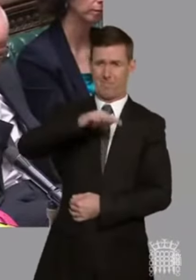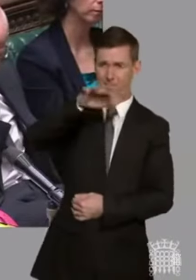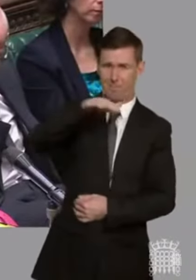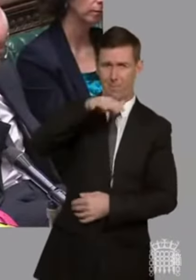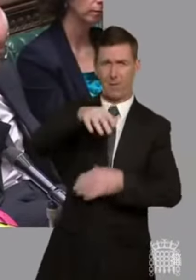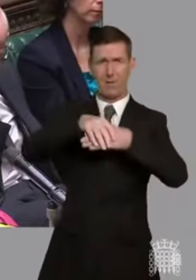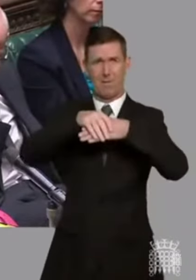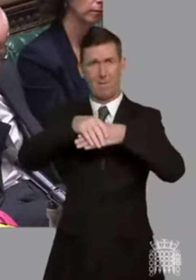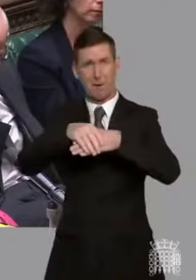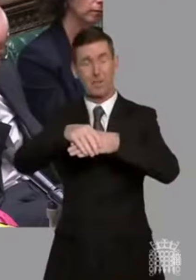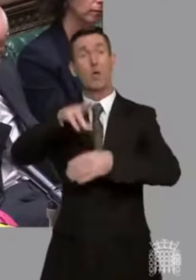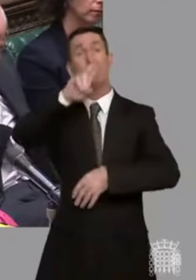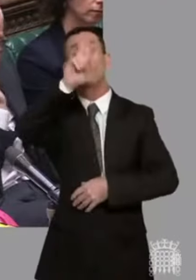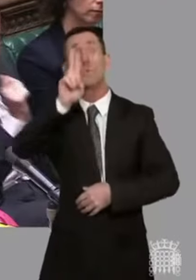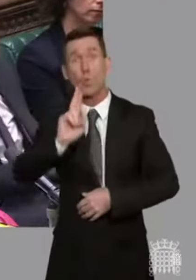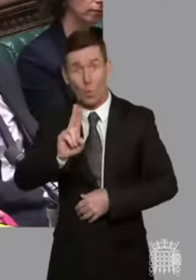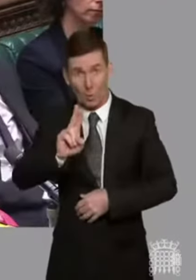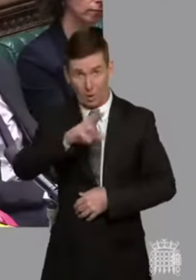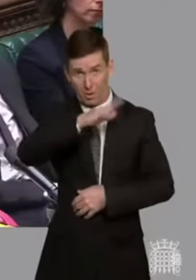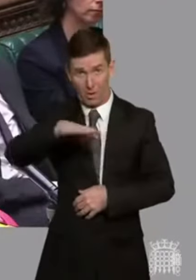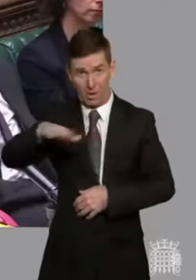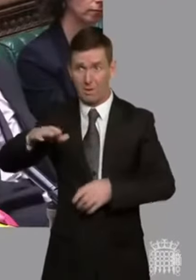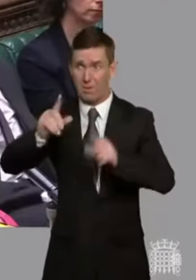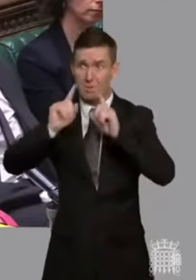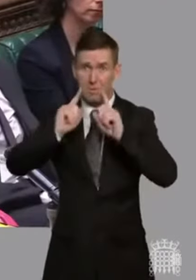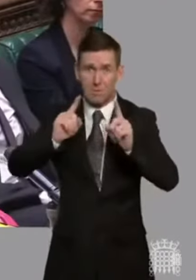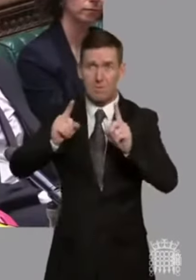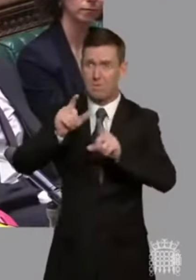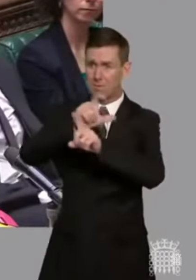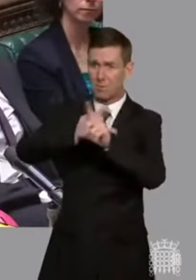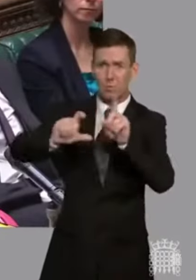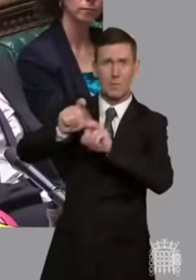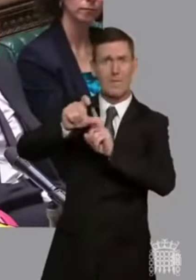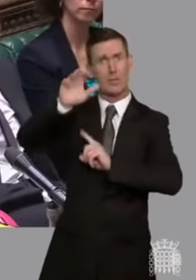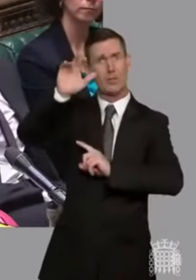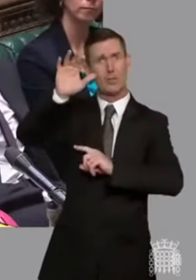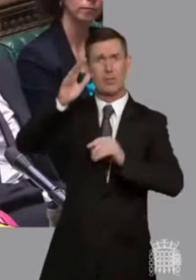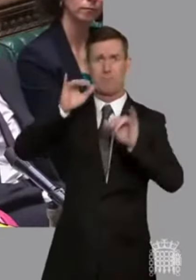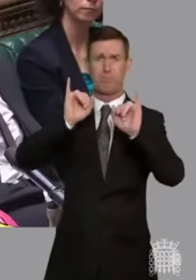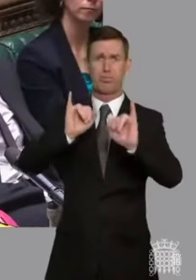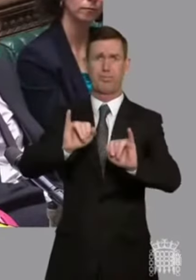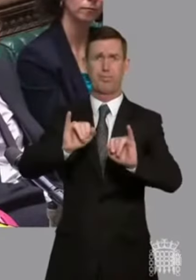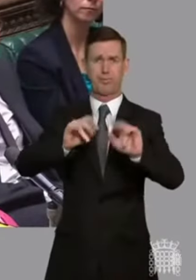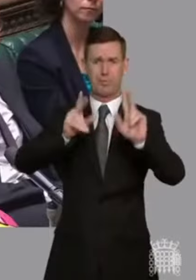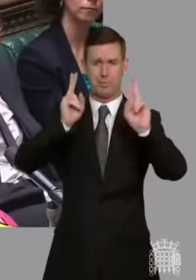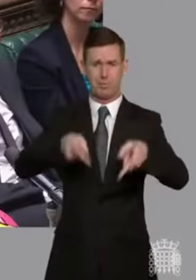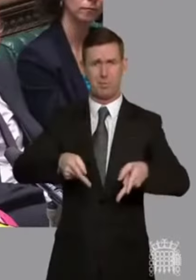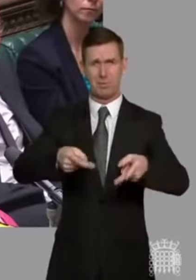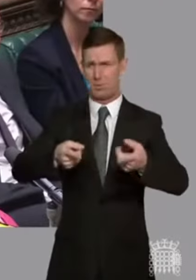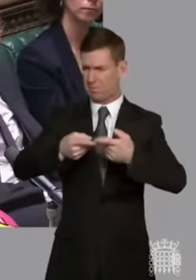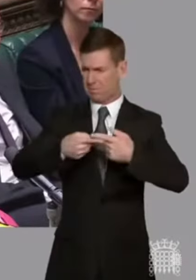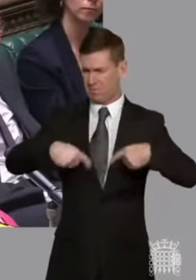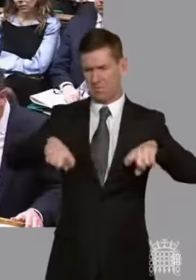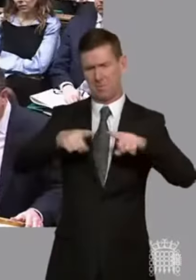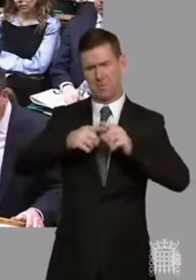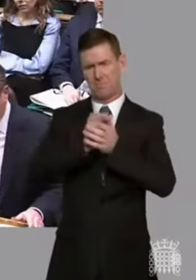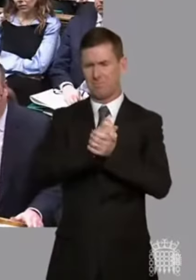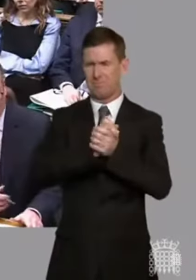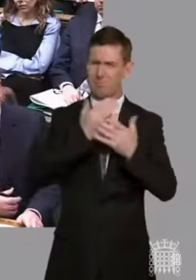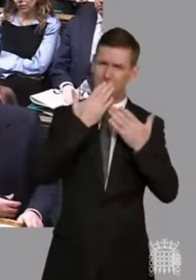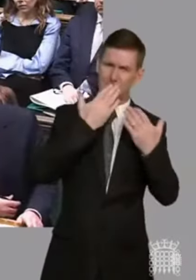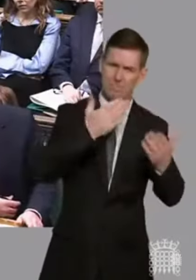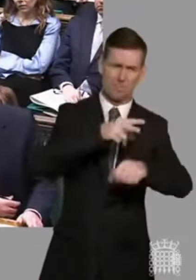community who've been impacted by this. We're all grateful to the first responders, the police officers and the medical staff who attended the scene, and it's